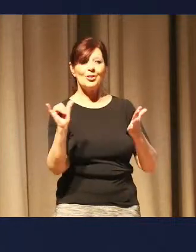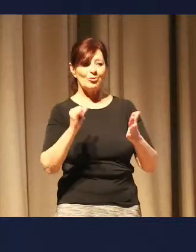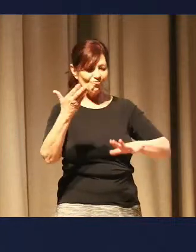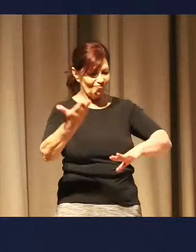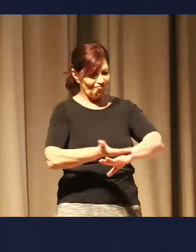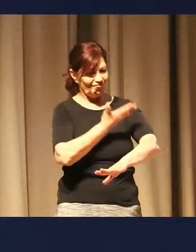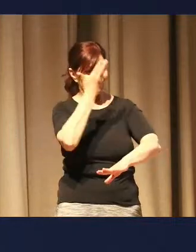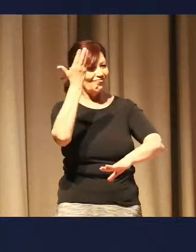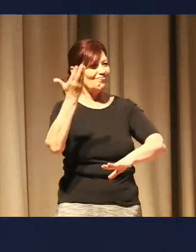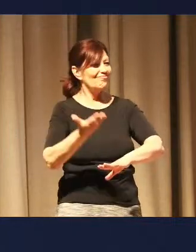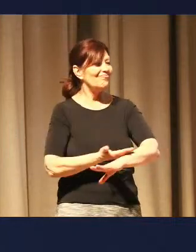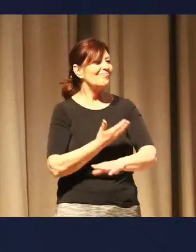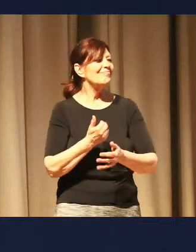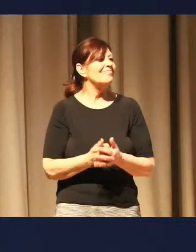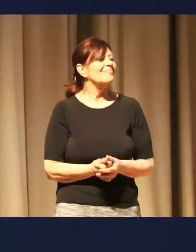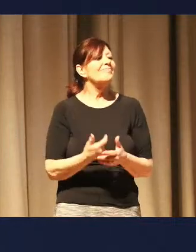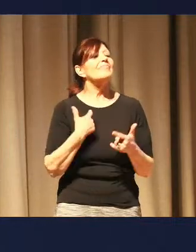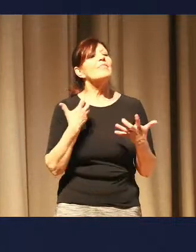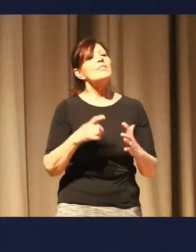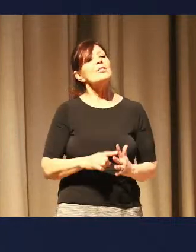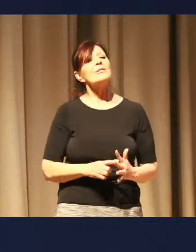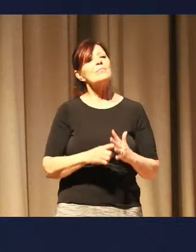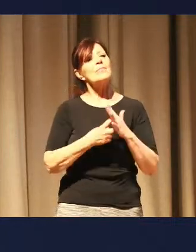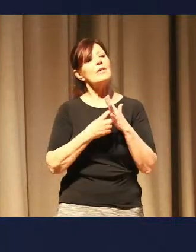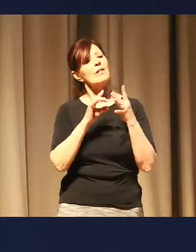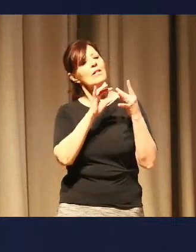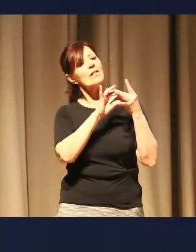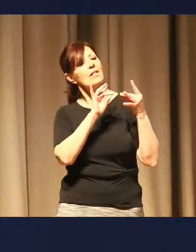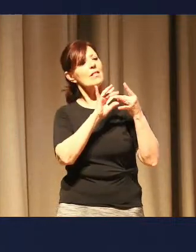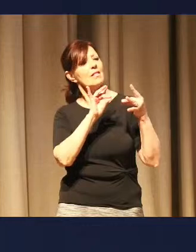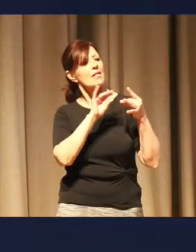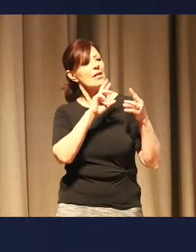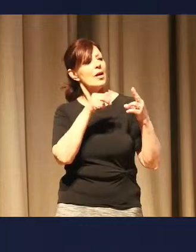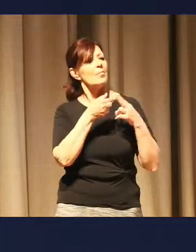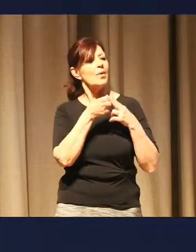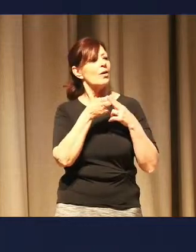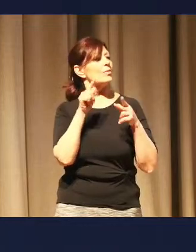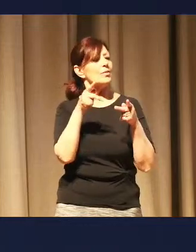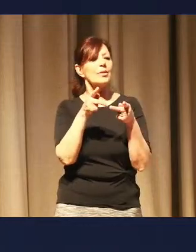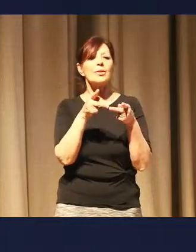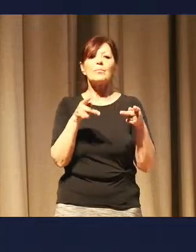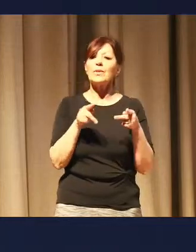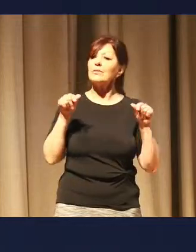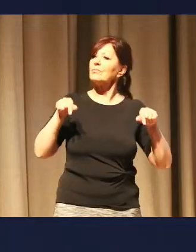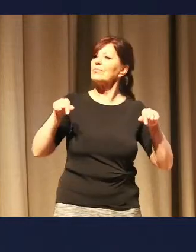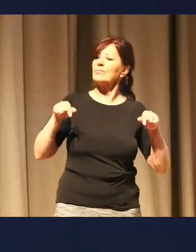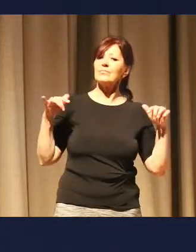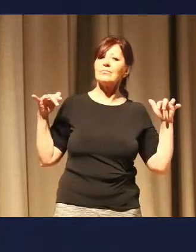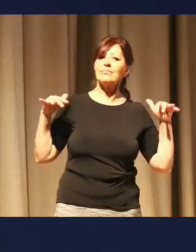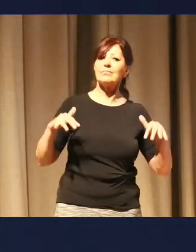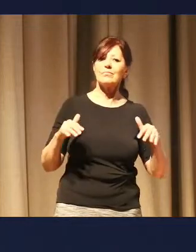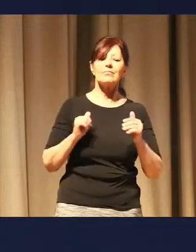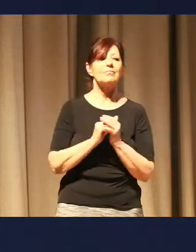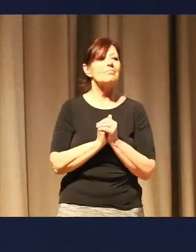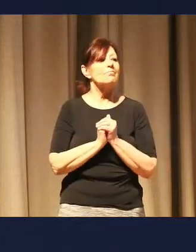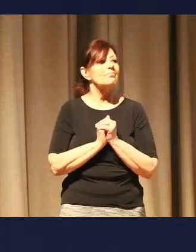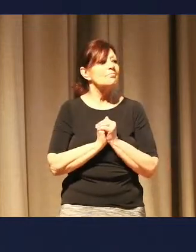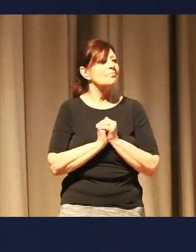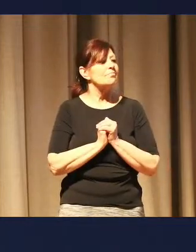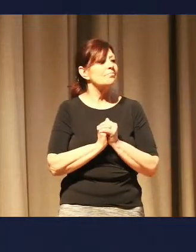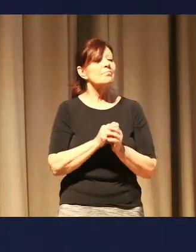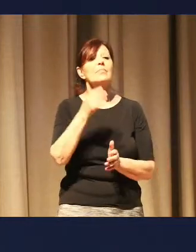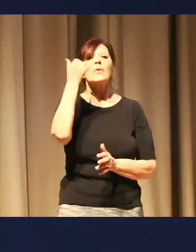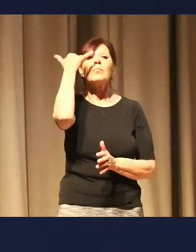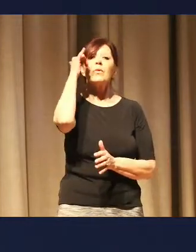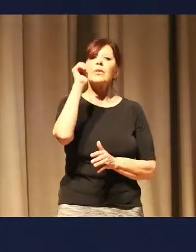been. I want to begin by saying a few words about the place where we are gathered today. The